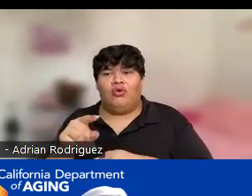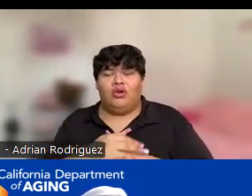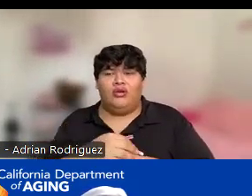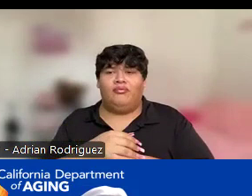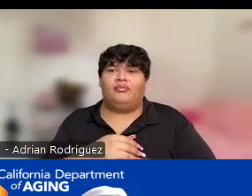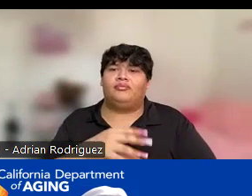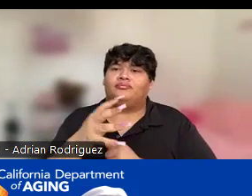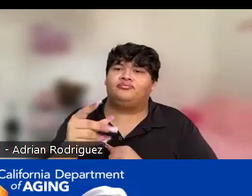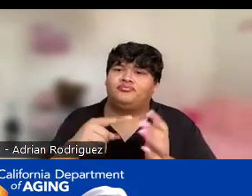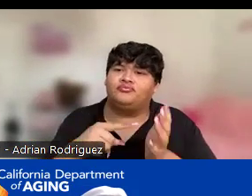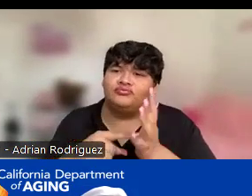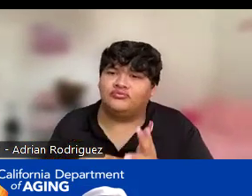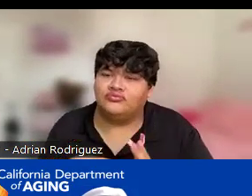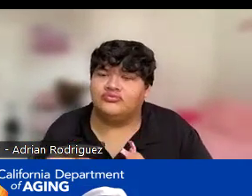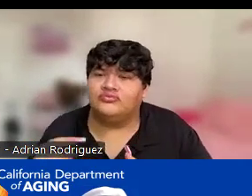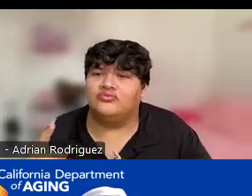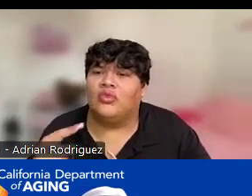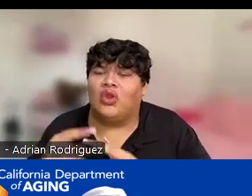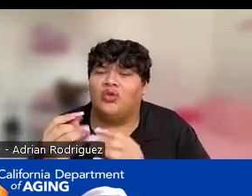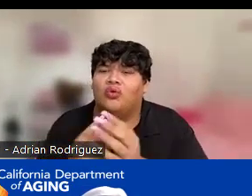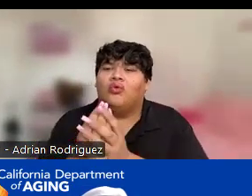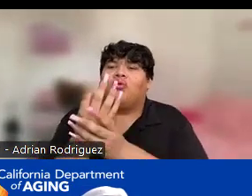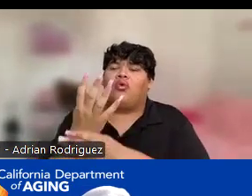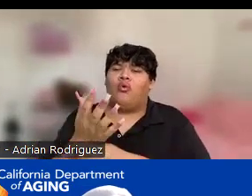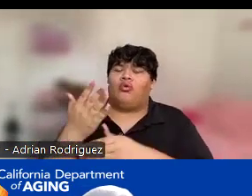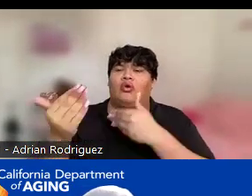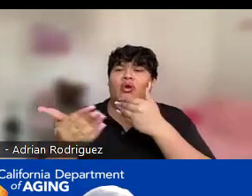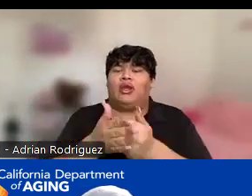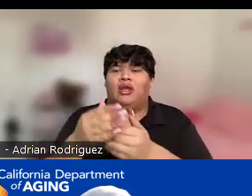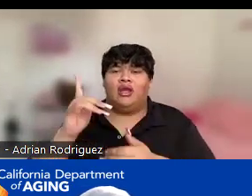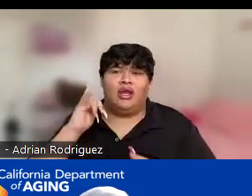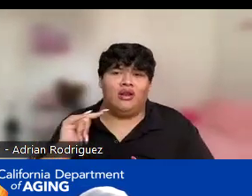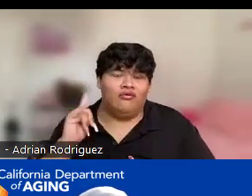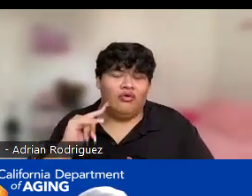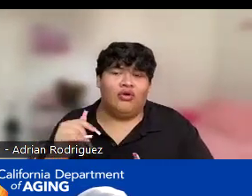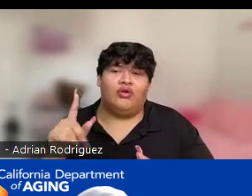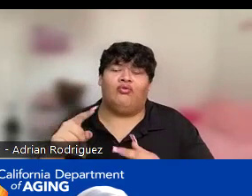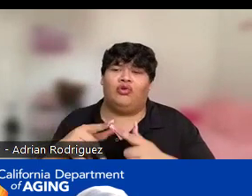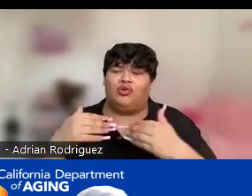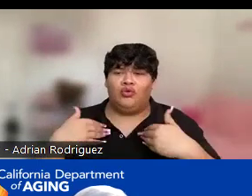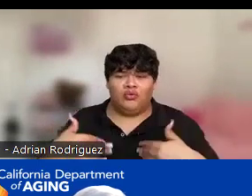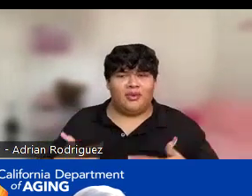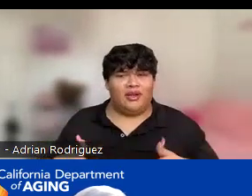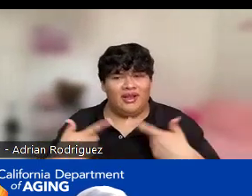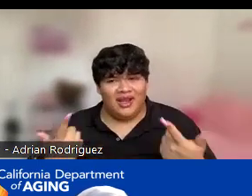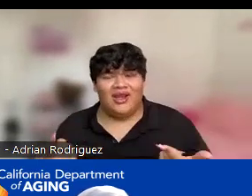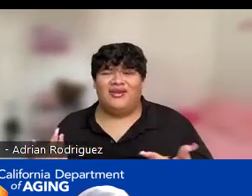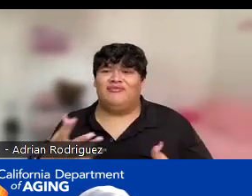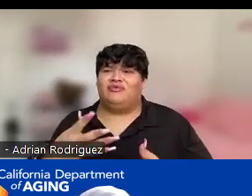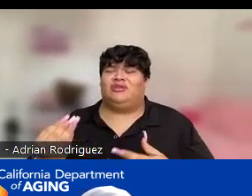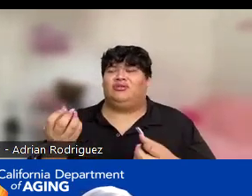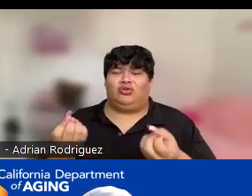evidence shows, the exponential growth that's going to hit California in terms of human lives as well as economic